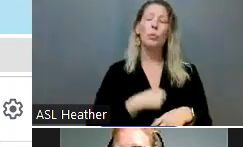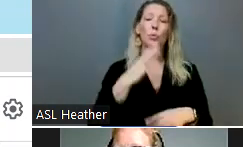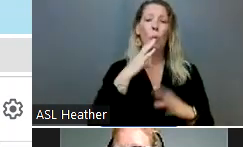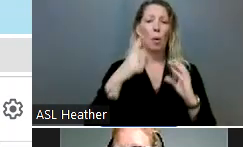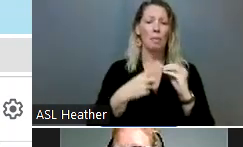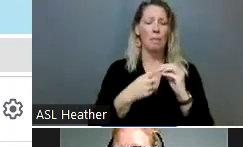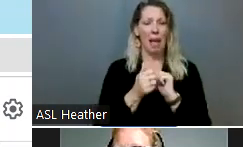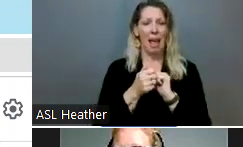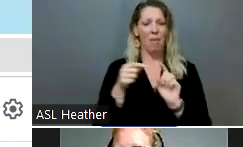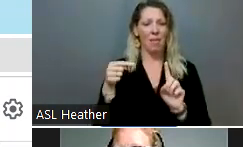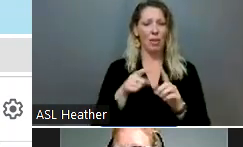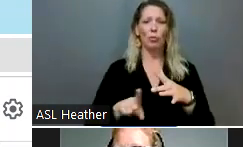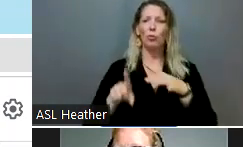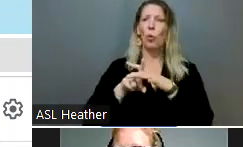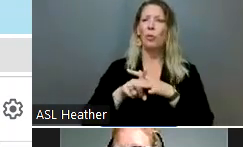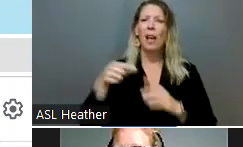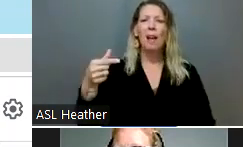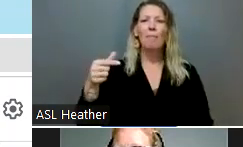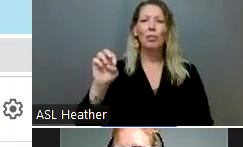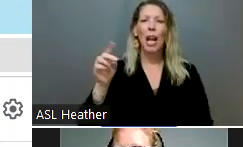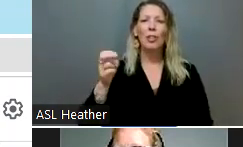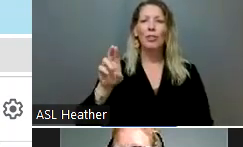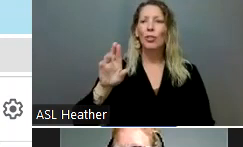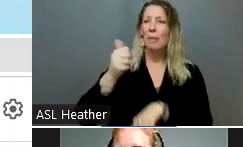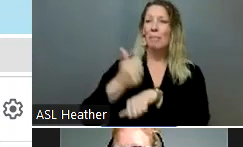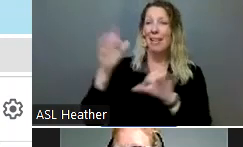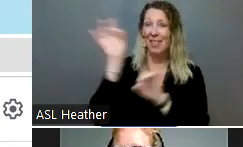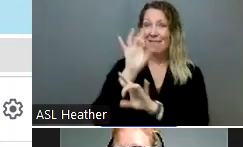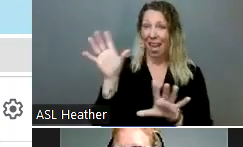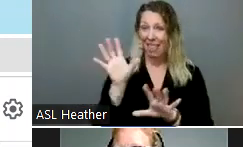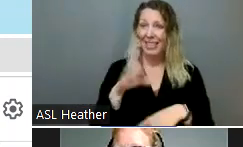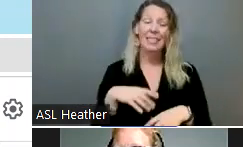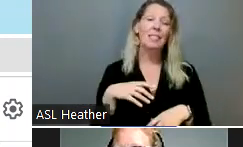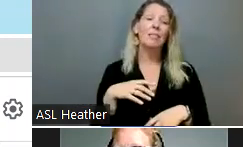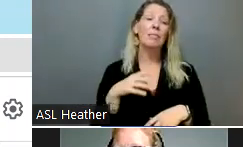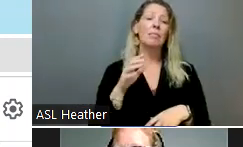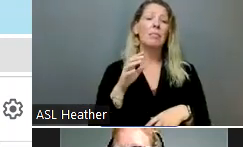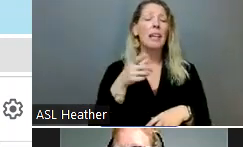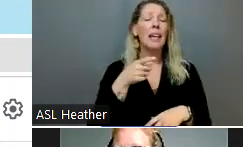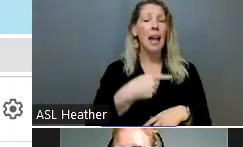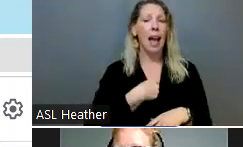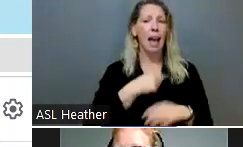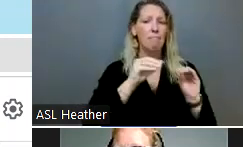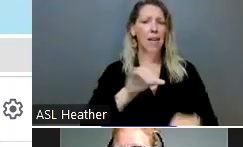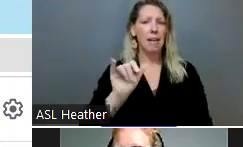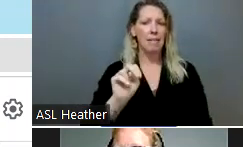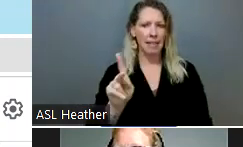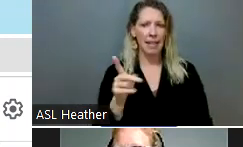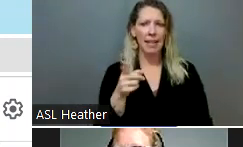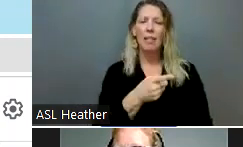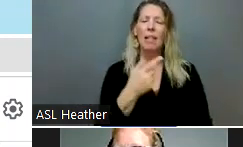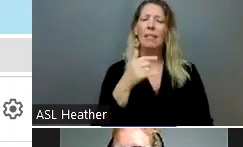how ableism shows up in gender-based violence. There's this really great, I link it here, a really great